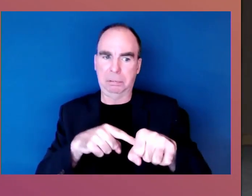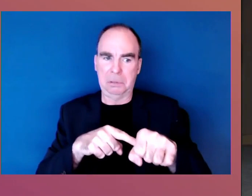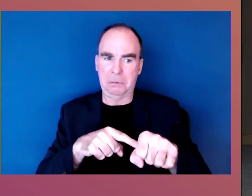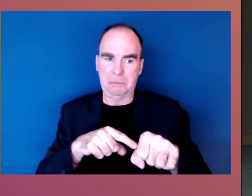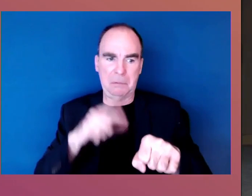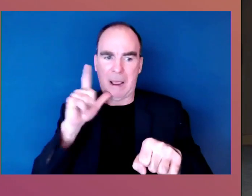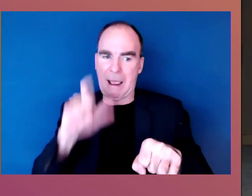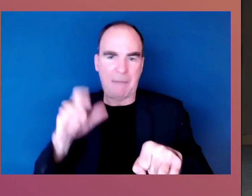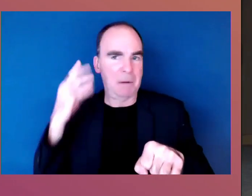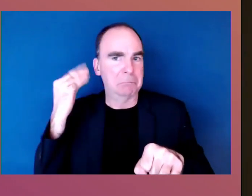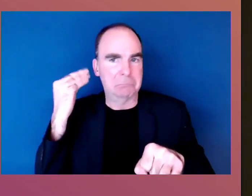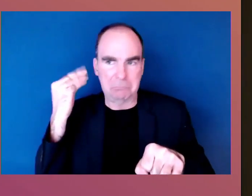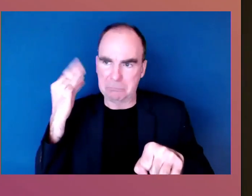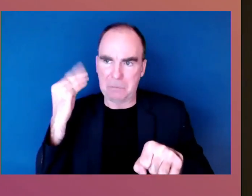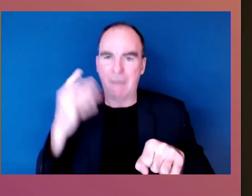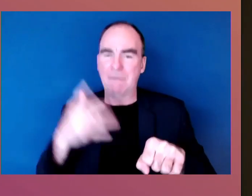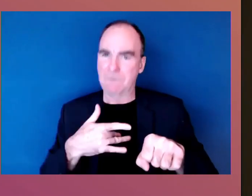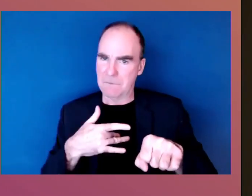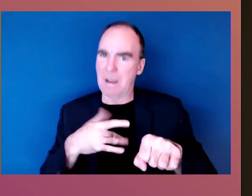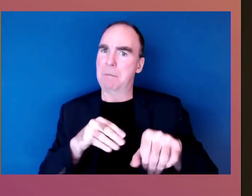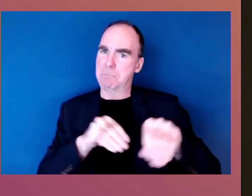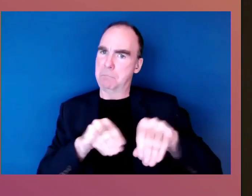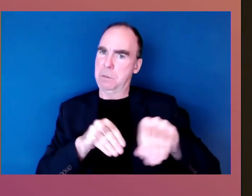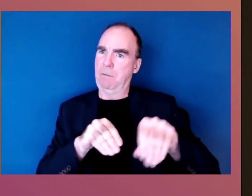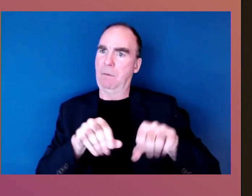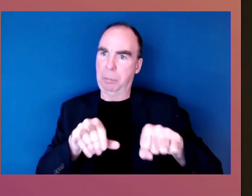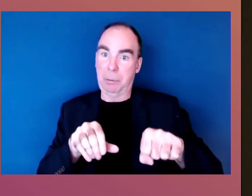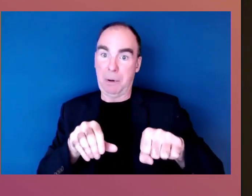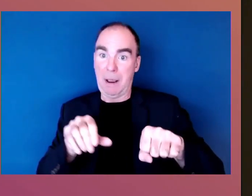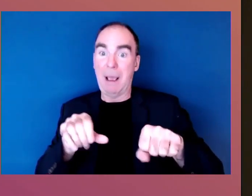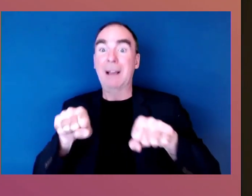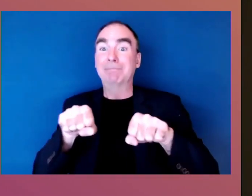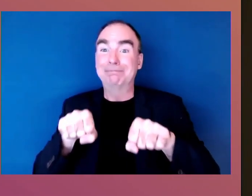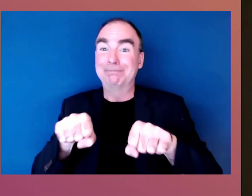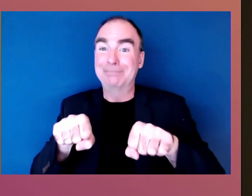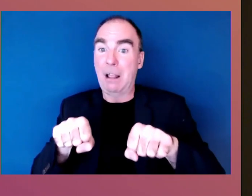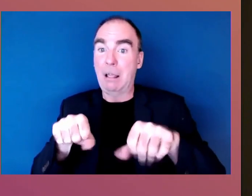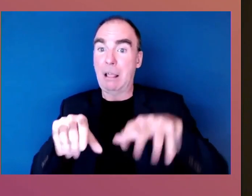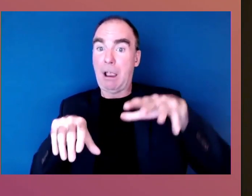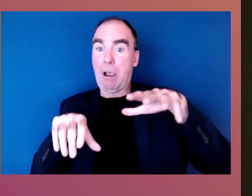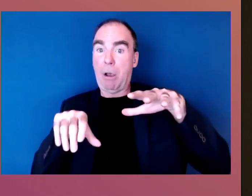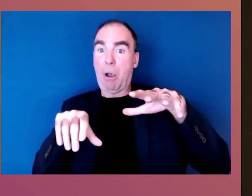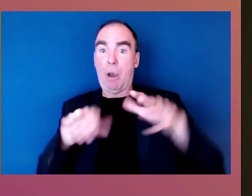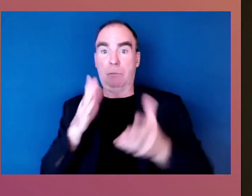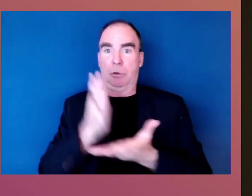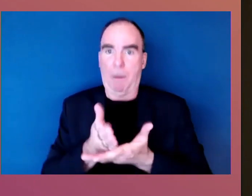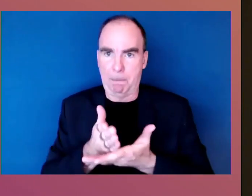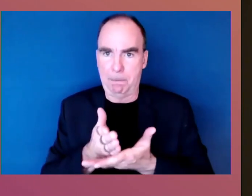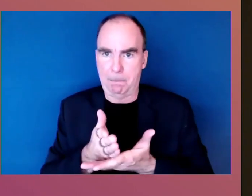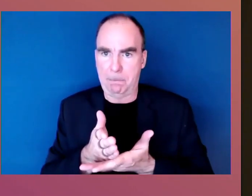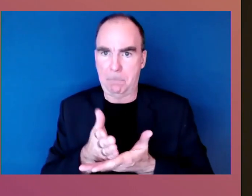starts moving. And when you let go of the handle, it stops moving. Speed can be controlled